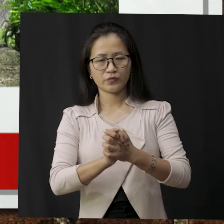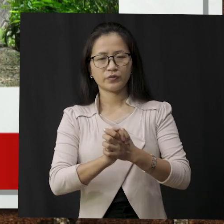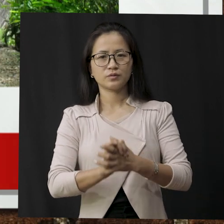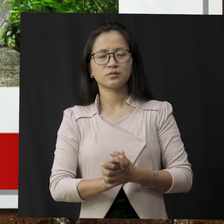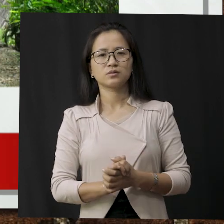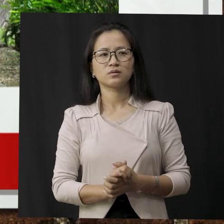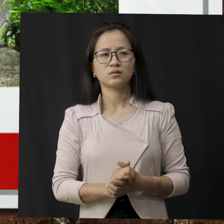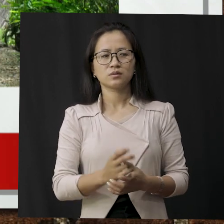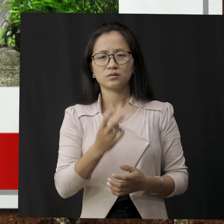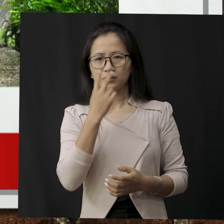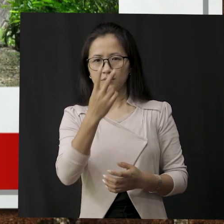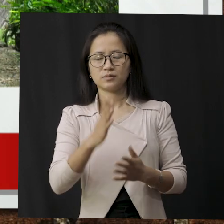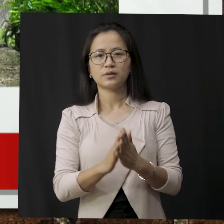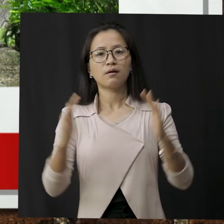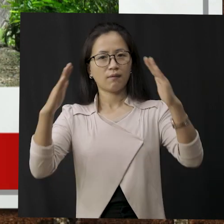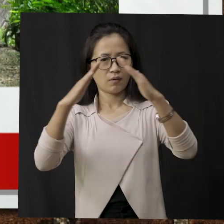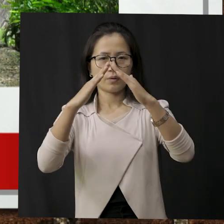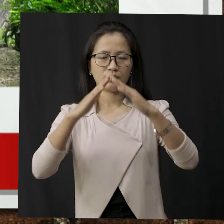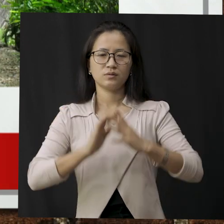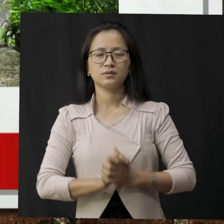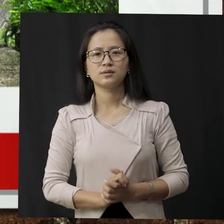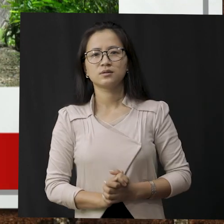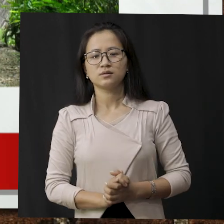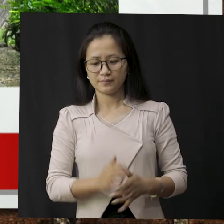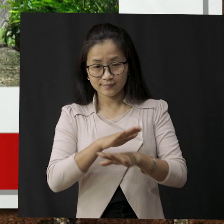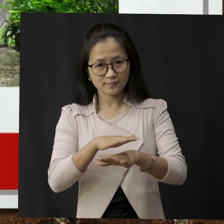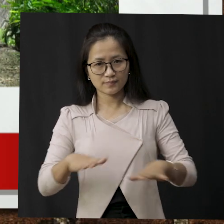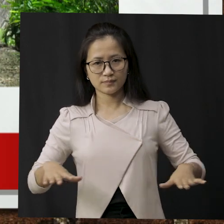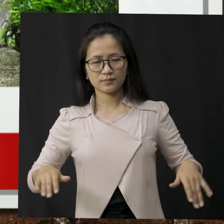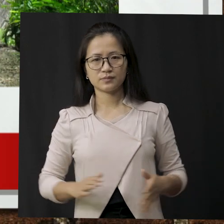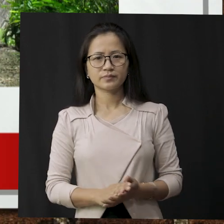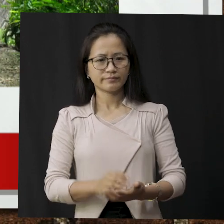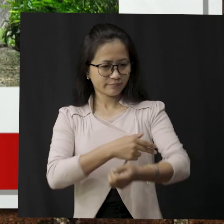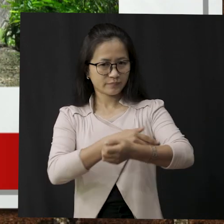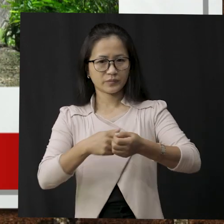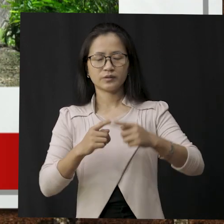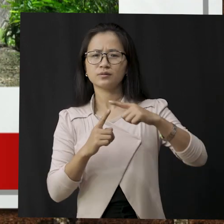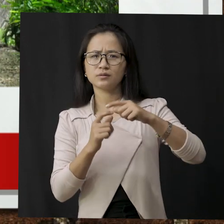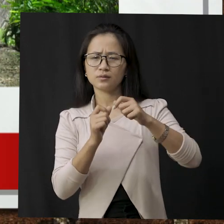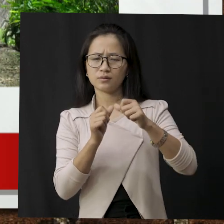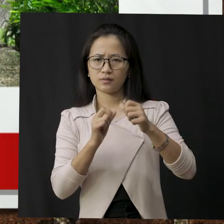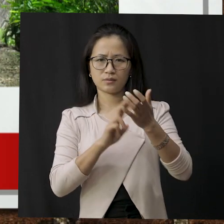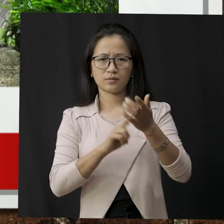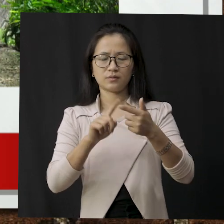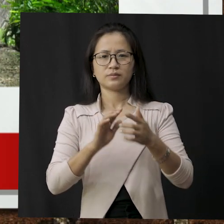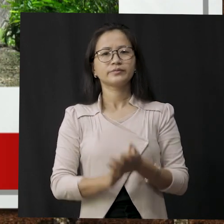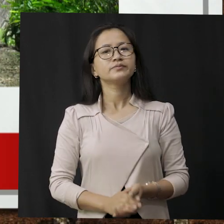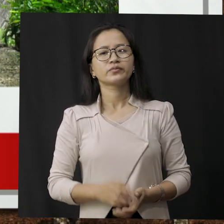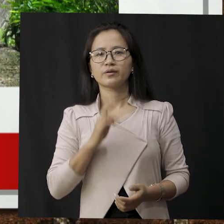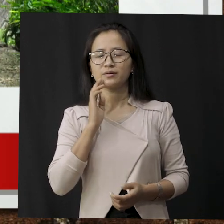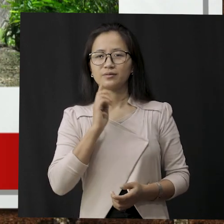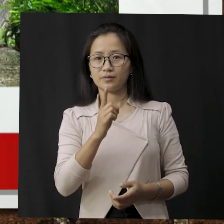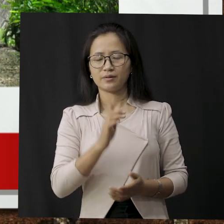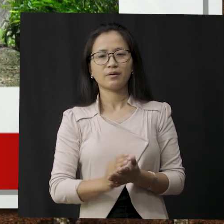you can see this is her house. So students, her name is Dani, so you can all say hi to her,